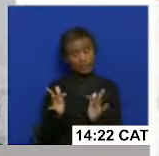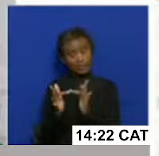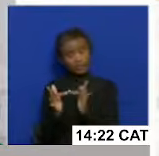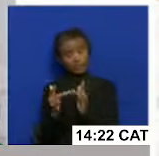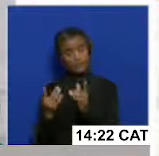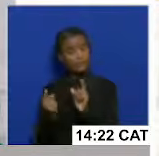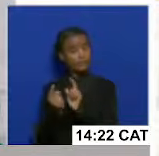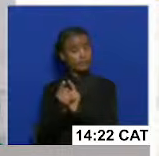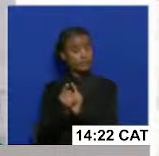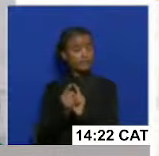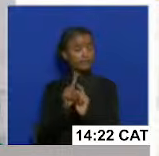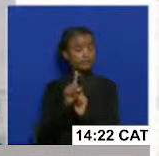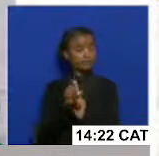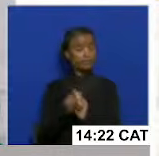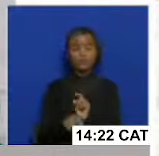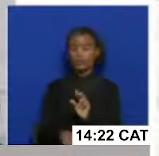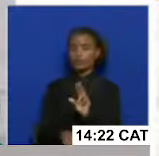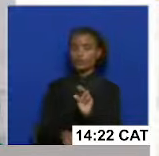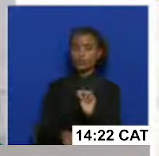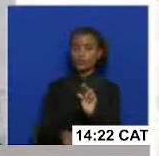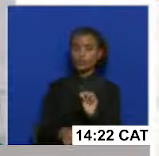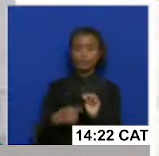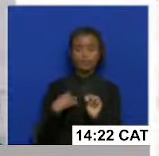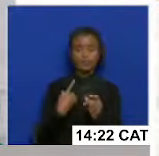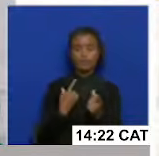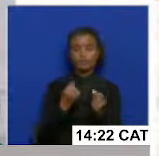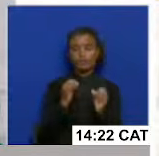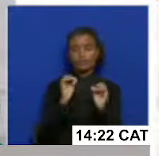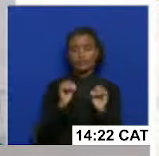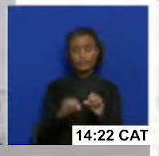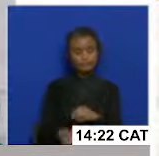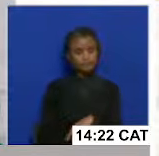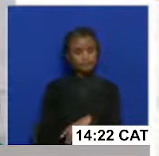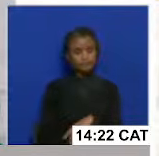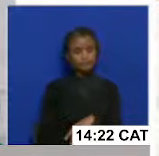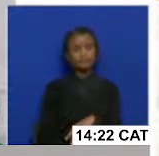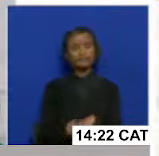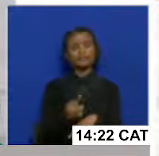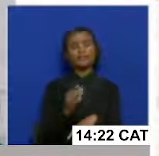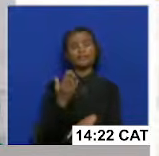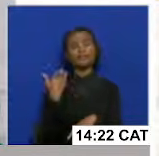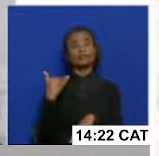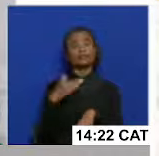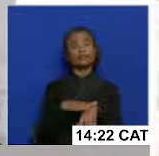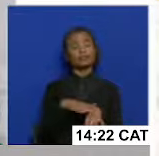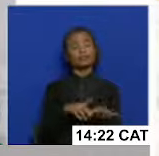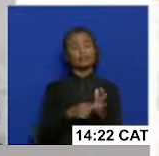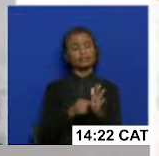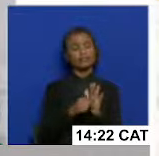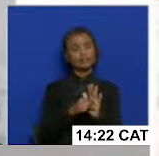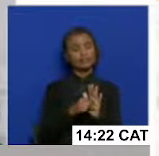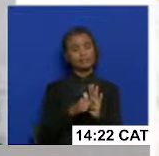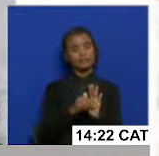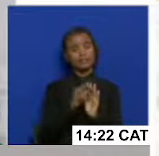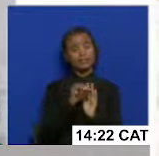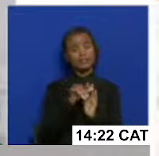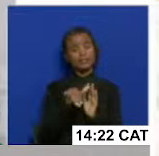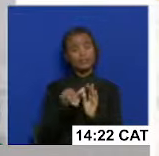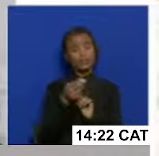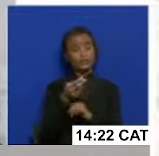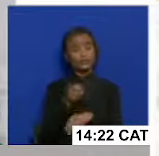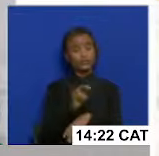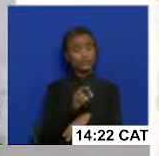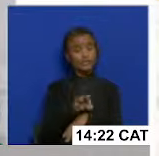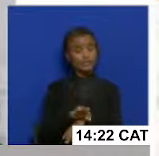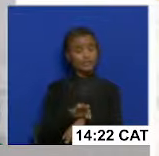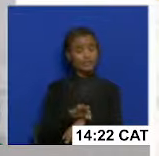No, I didn't do anything. At that point in time, which is May of 2023, had you ever spoken to Mr. Magagula? Had